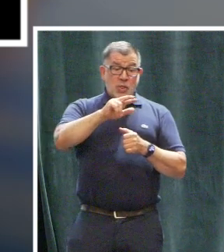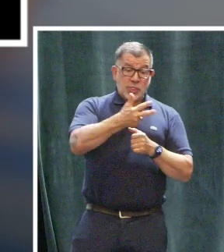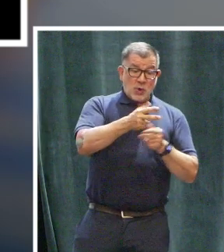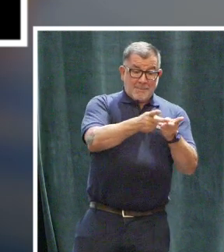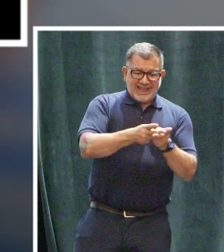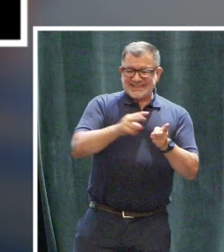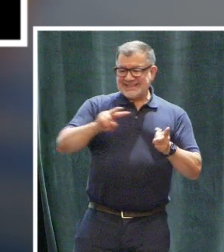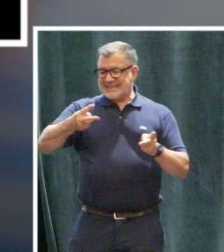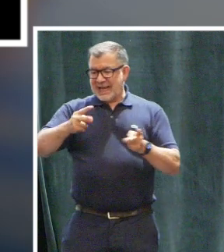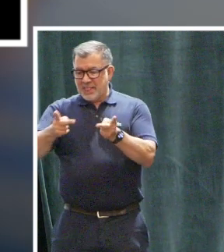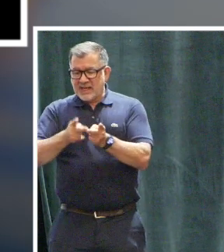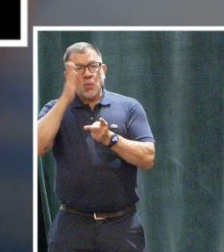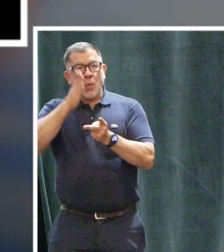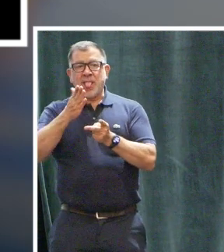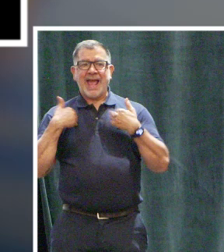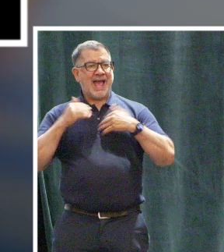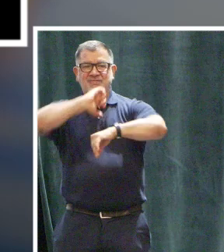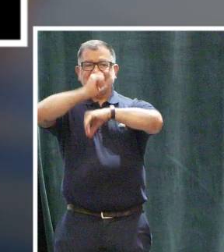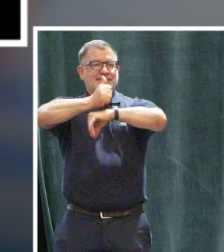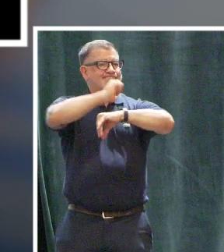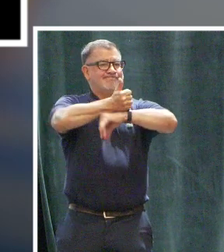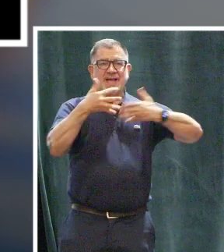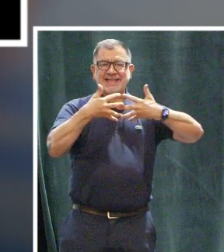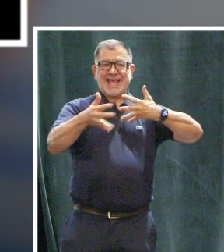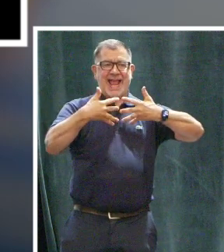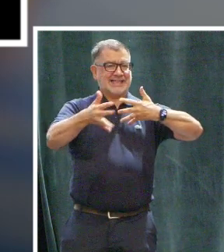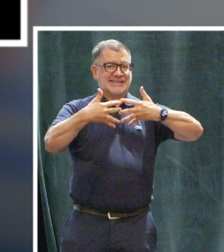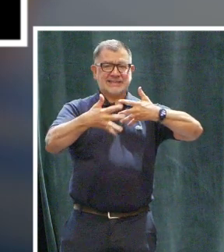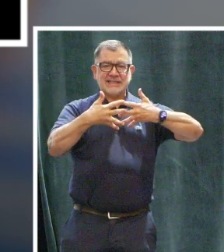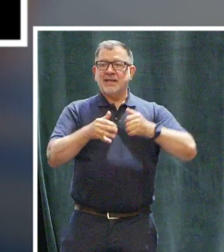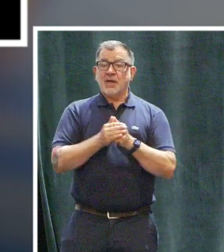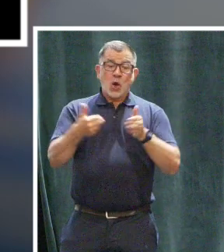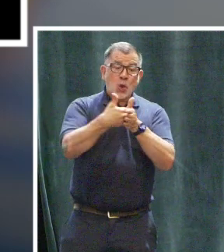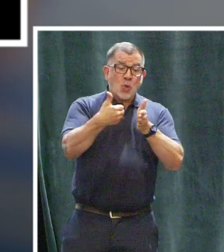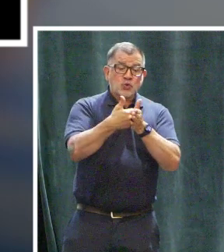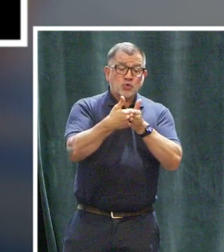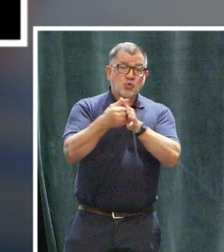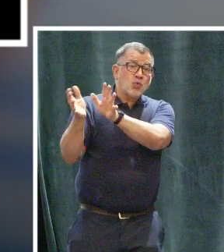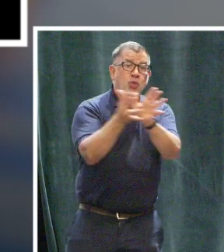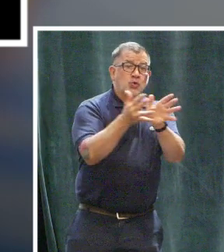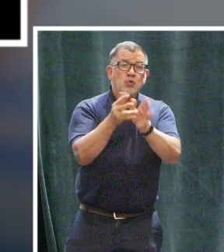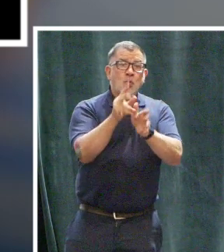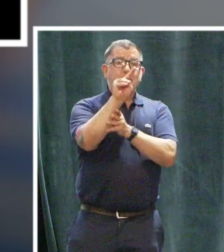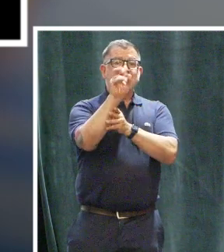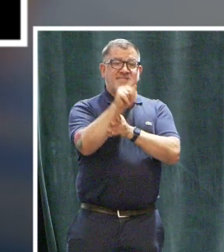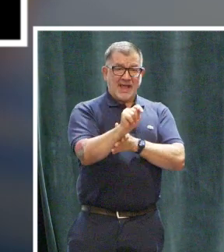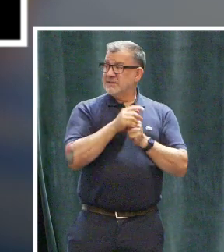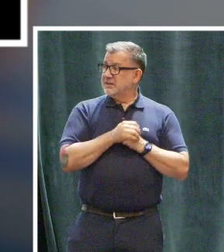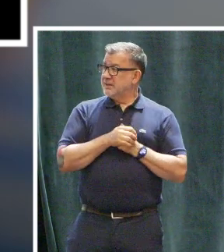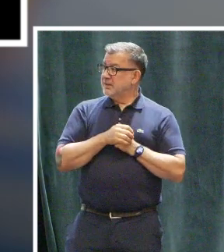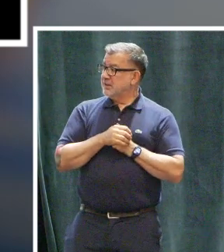there are deployable gates that would be closed in advance of a storm event, but the streets obviously are